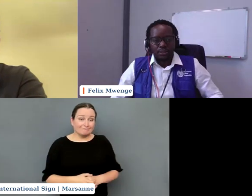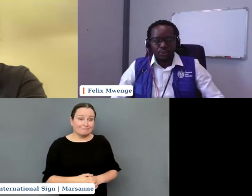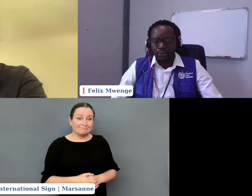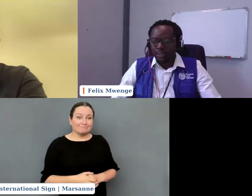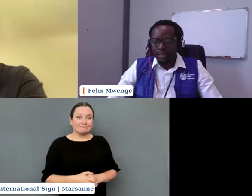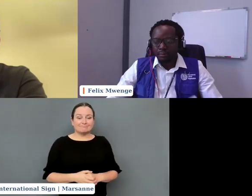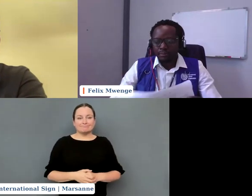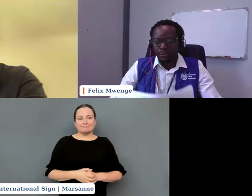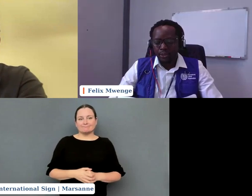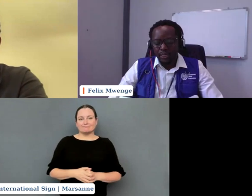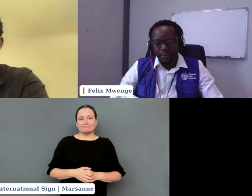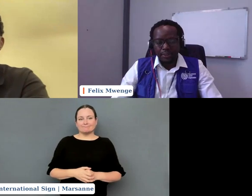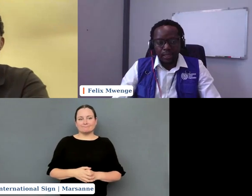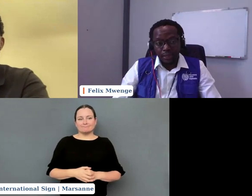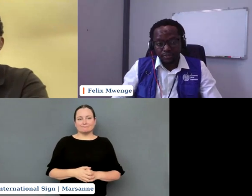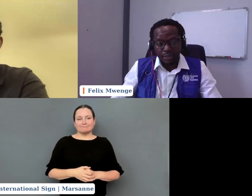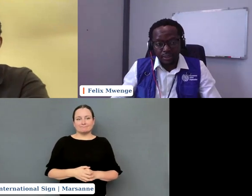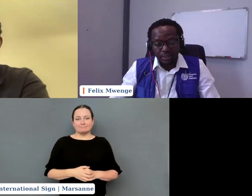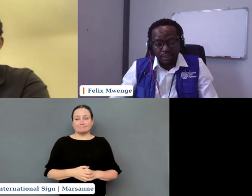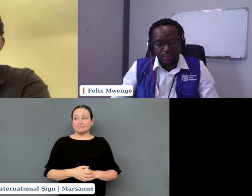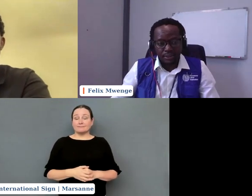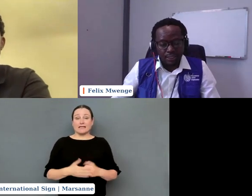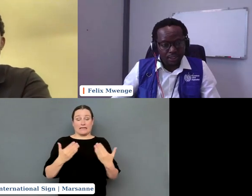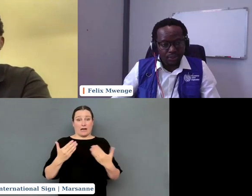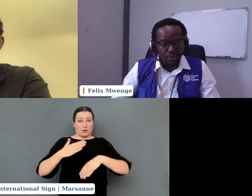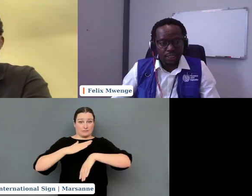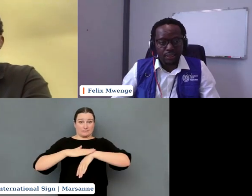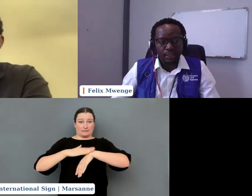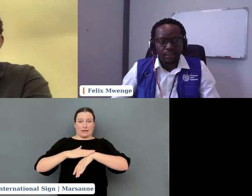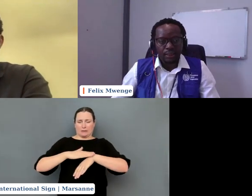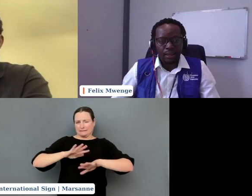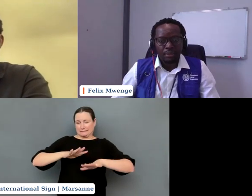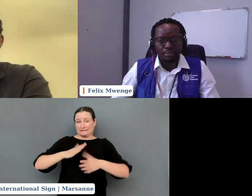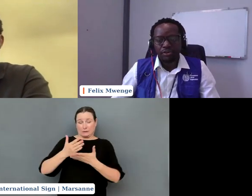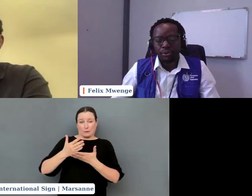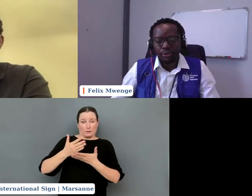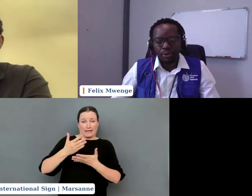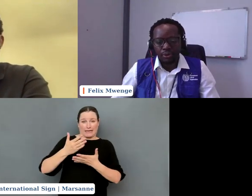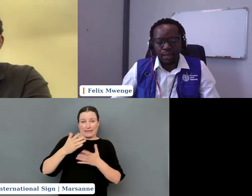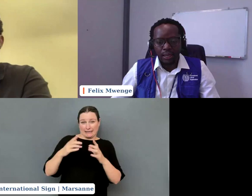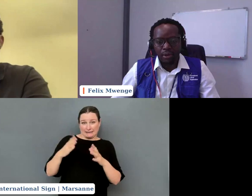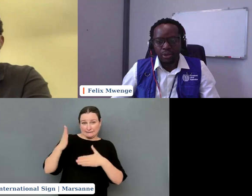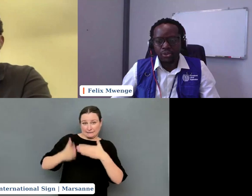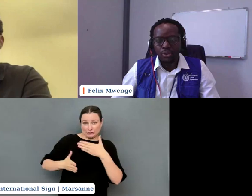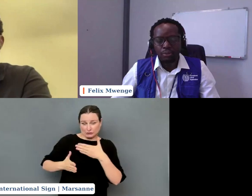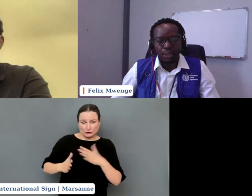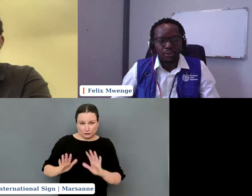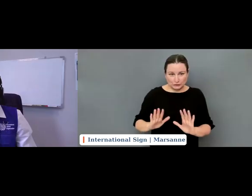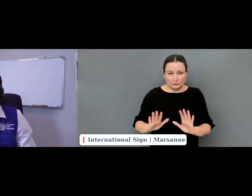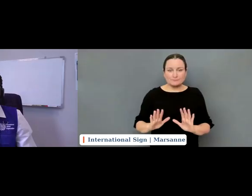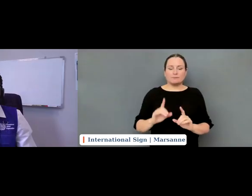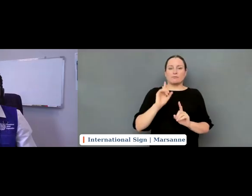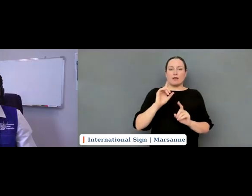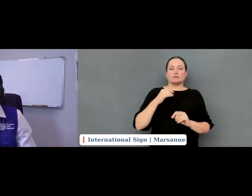Thank you, Sérgio. We are nearing the end of the session today, but before we go, I want to go